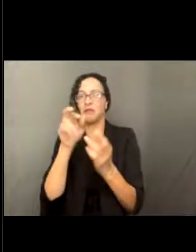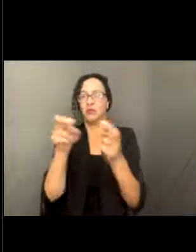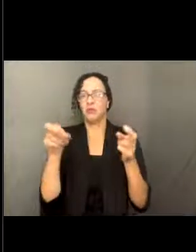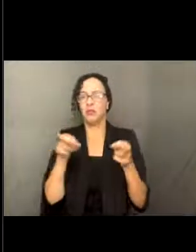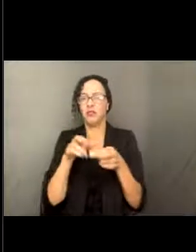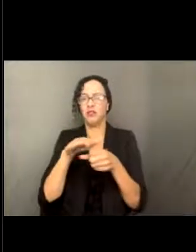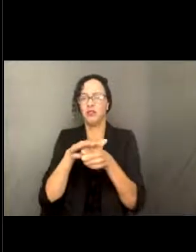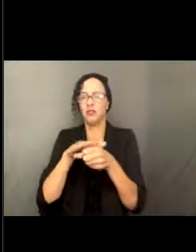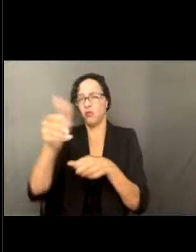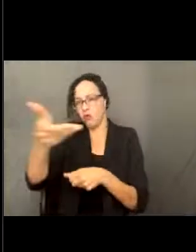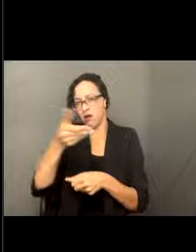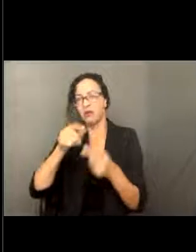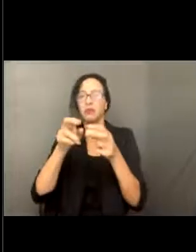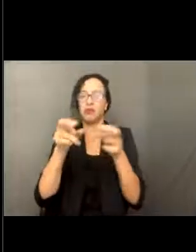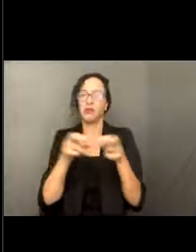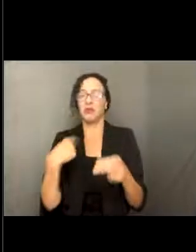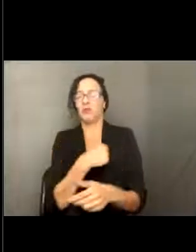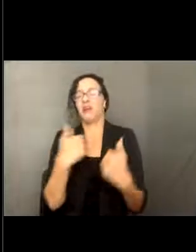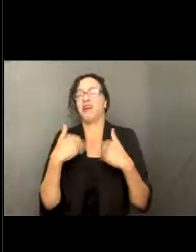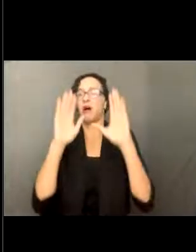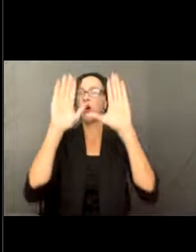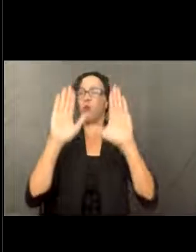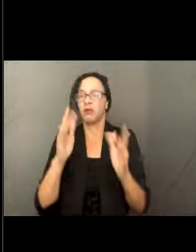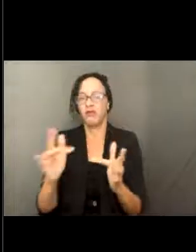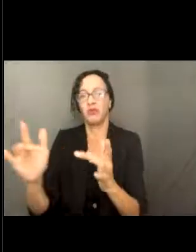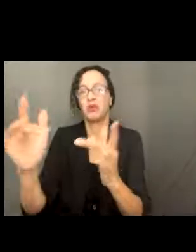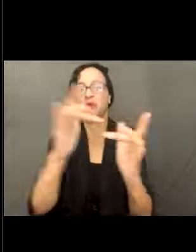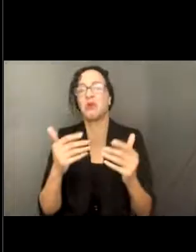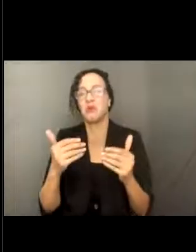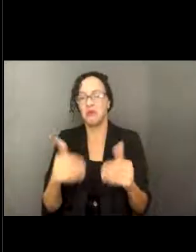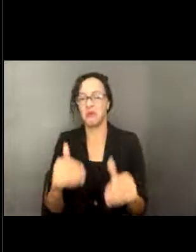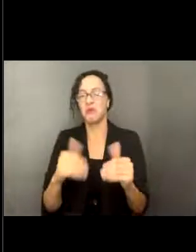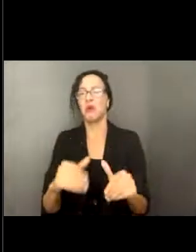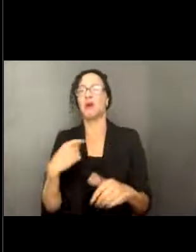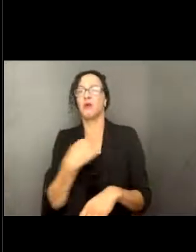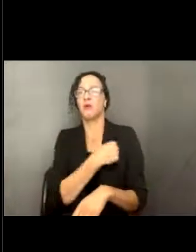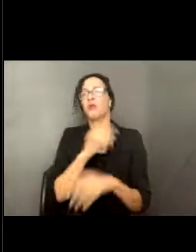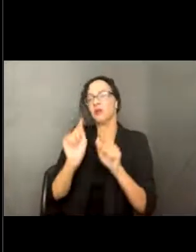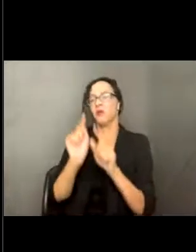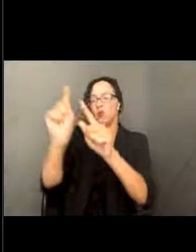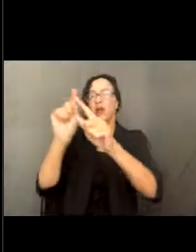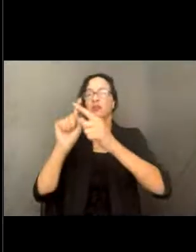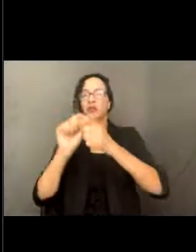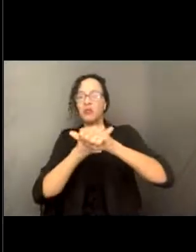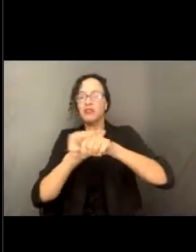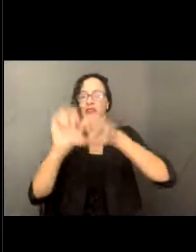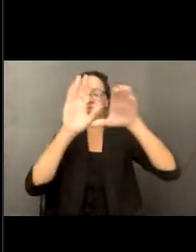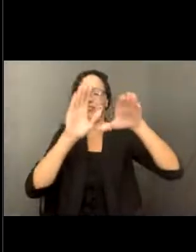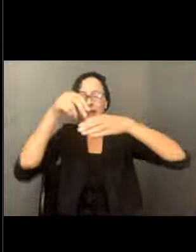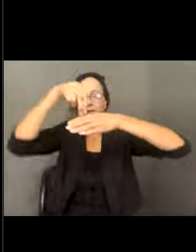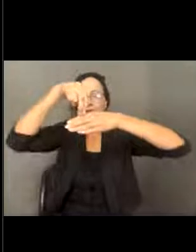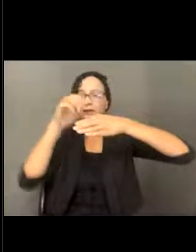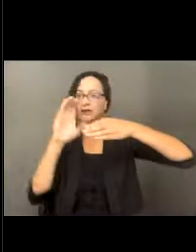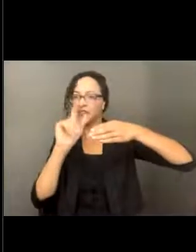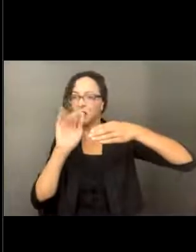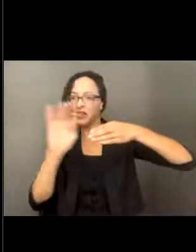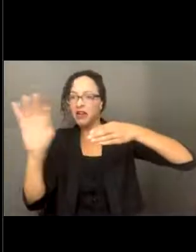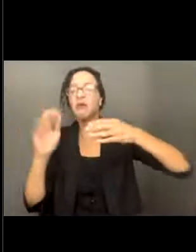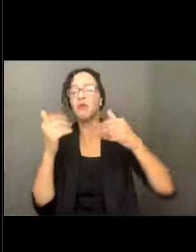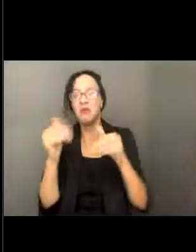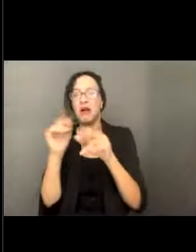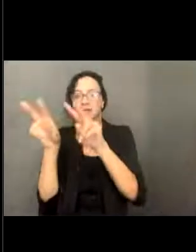had traffic, we went to the edge of the cliff, we almost teetered off the edge. It was very exciting. So thank you so much. And